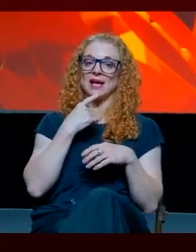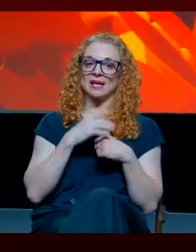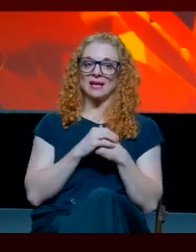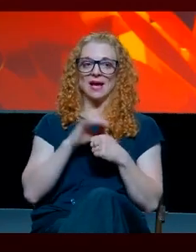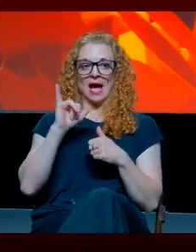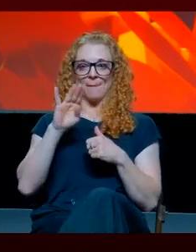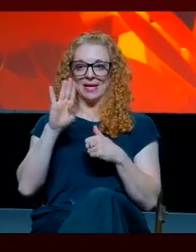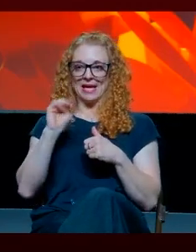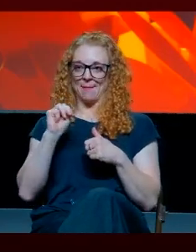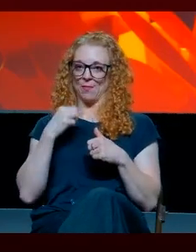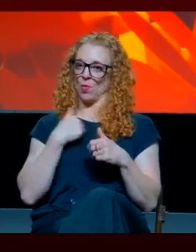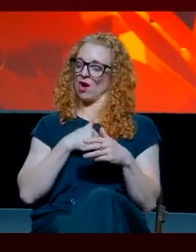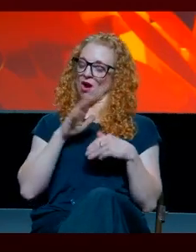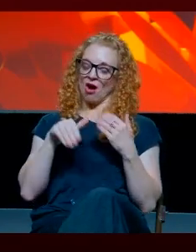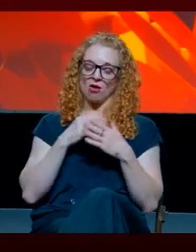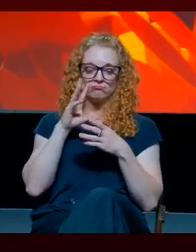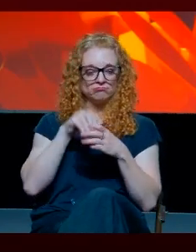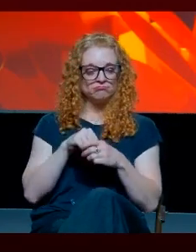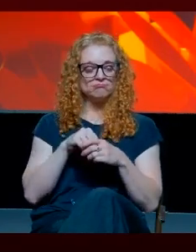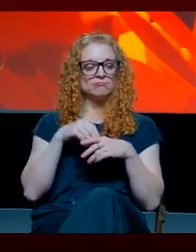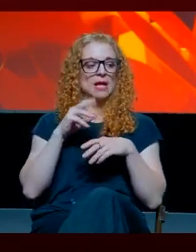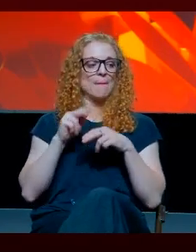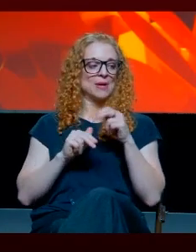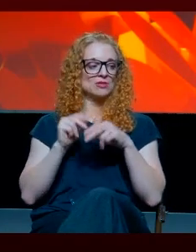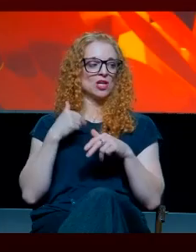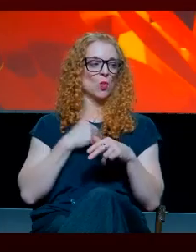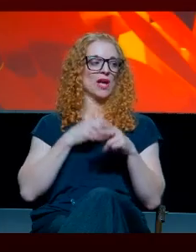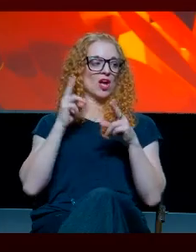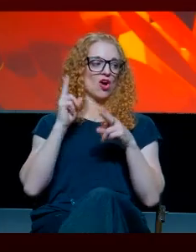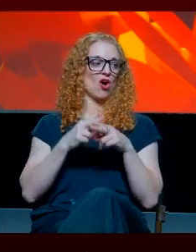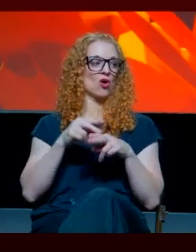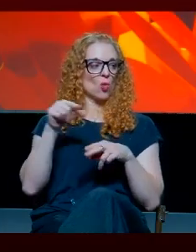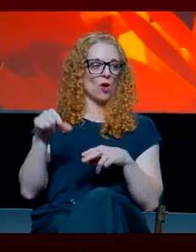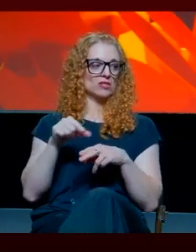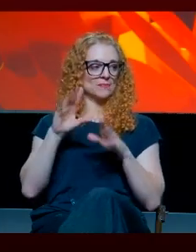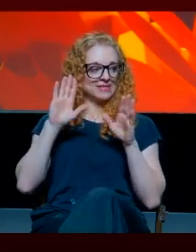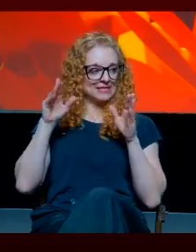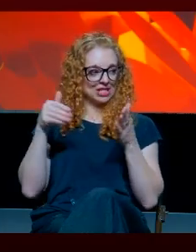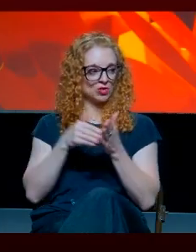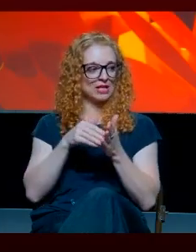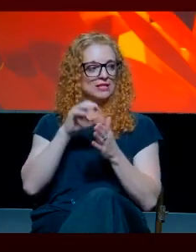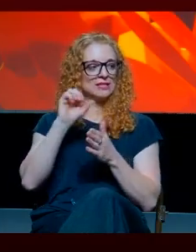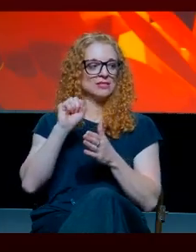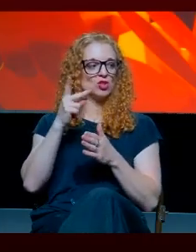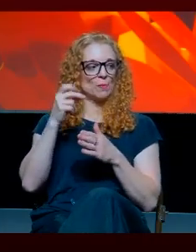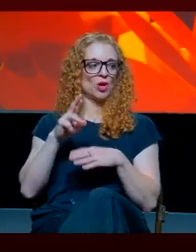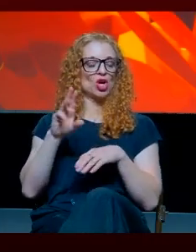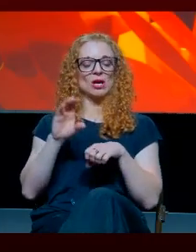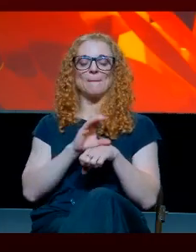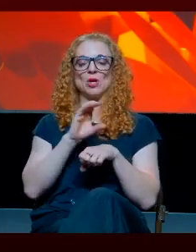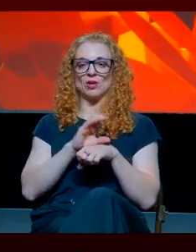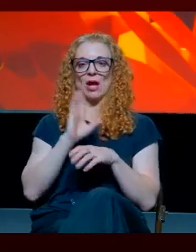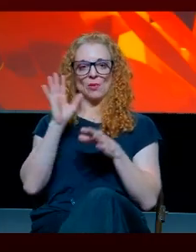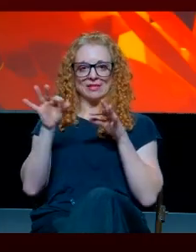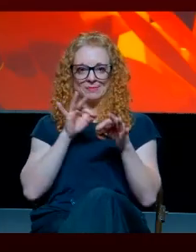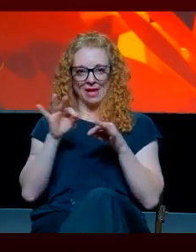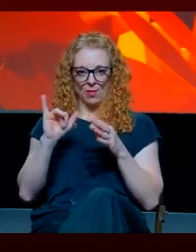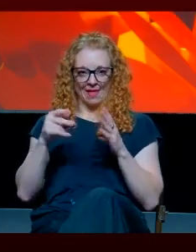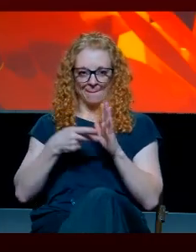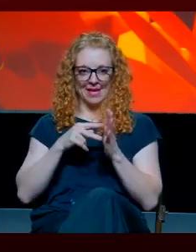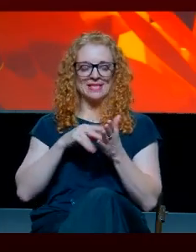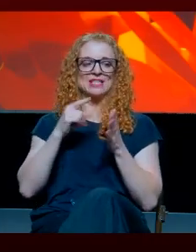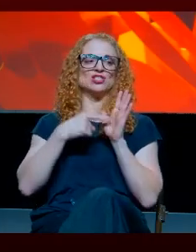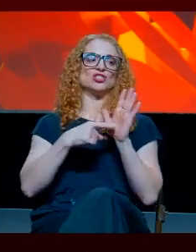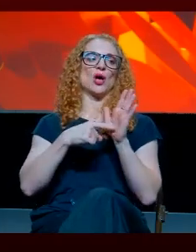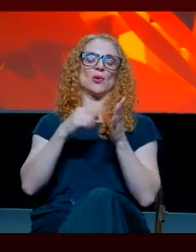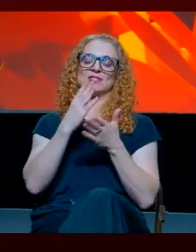IBM, we're all in building what we call quantum-centric supercomputing. I'm going to go in and tell you about what it is and show you